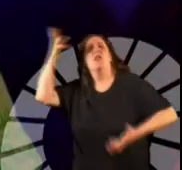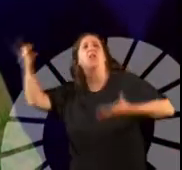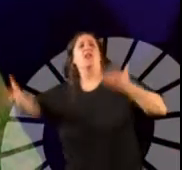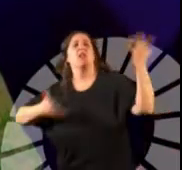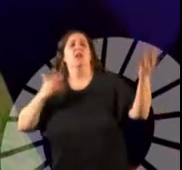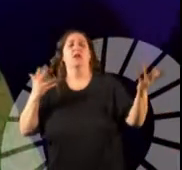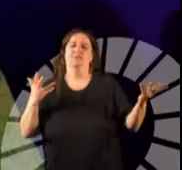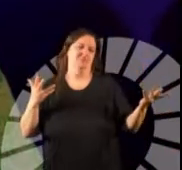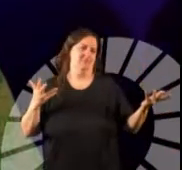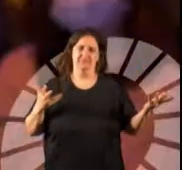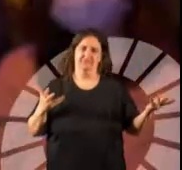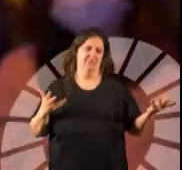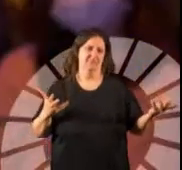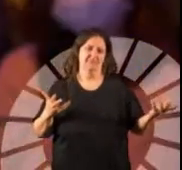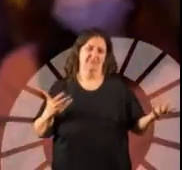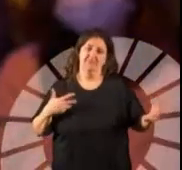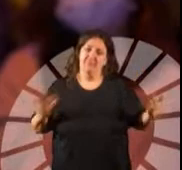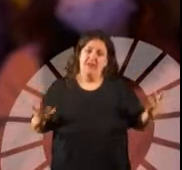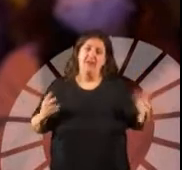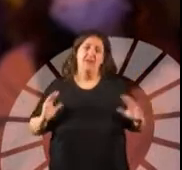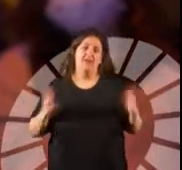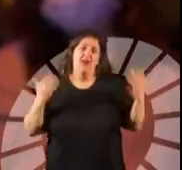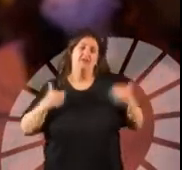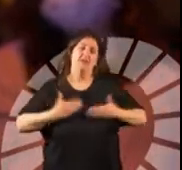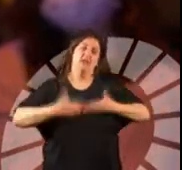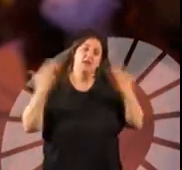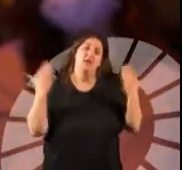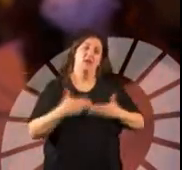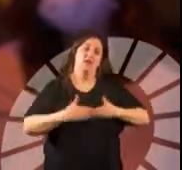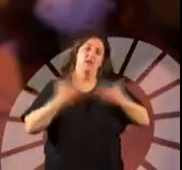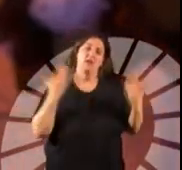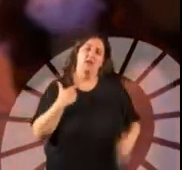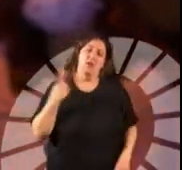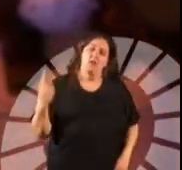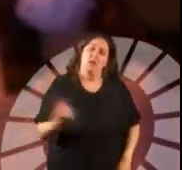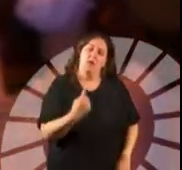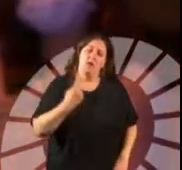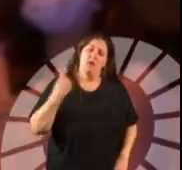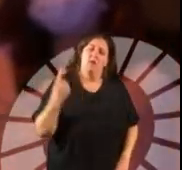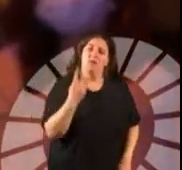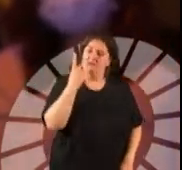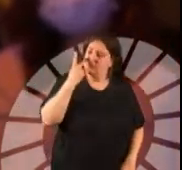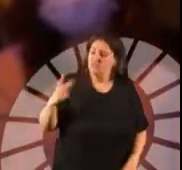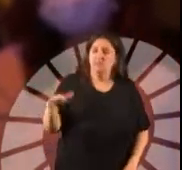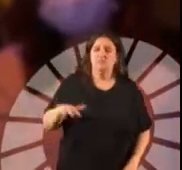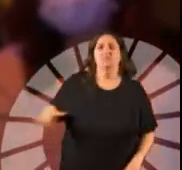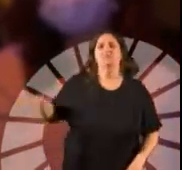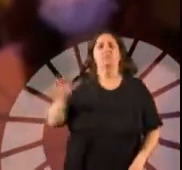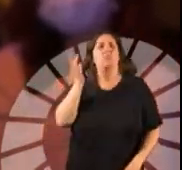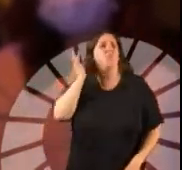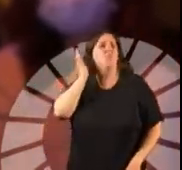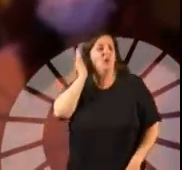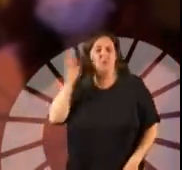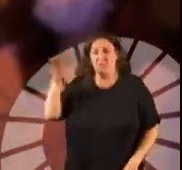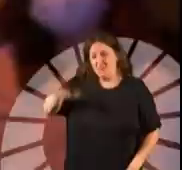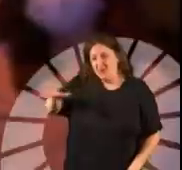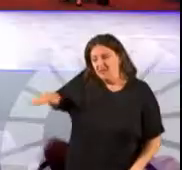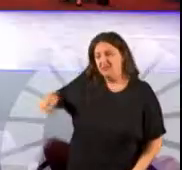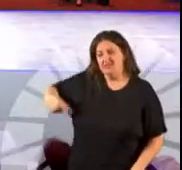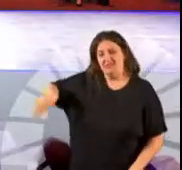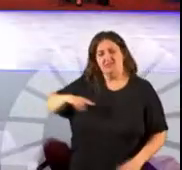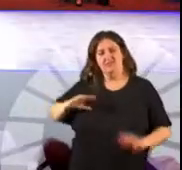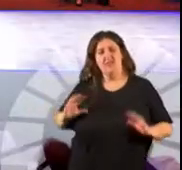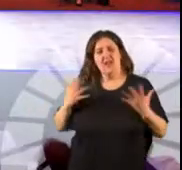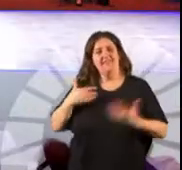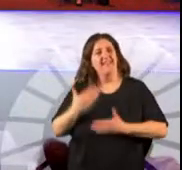suffering, that girls are suffering, and that girls felt alone. But we can change this, and we can change for